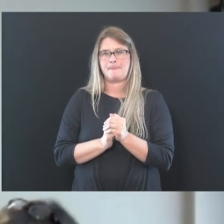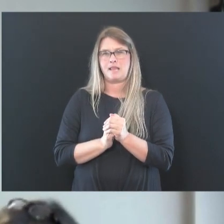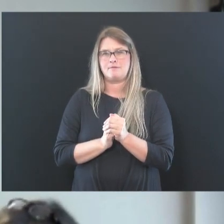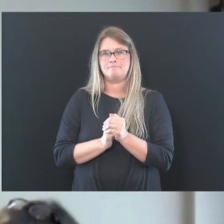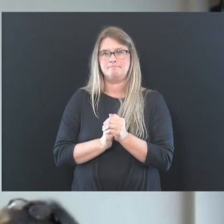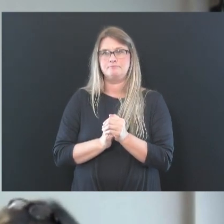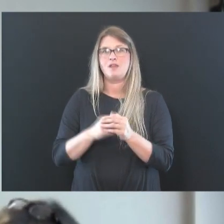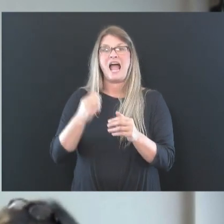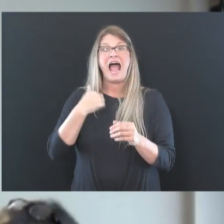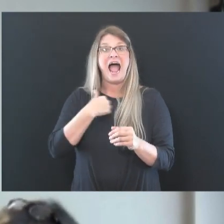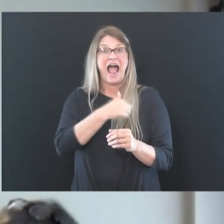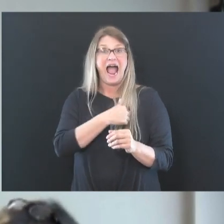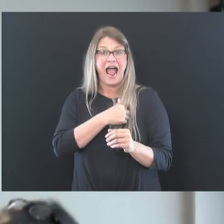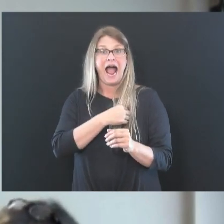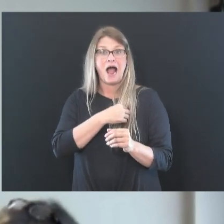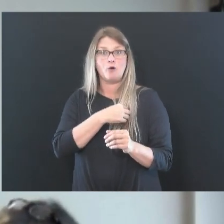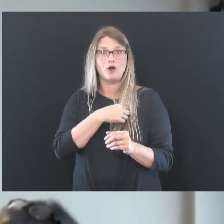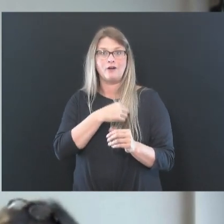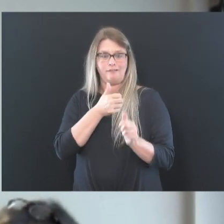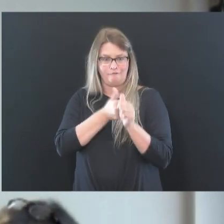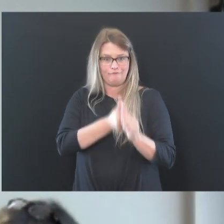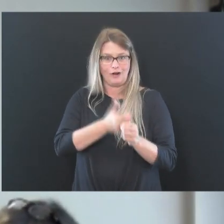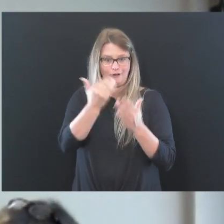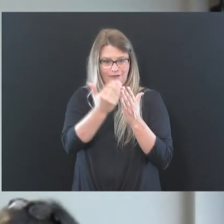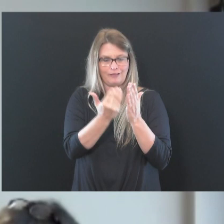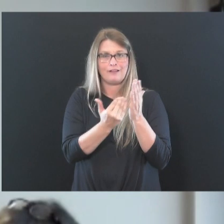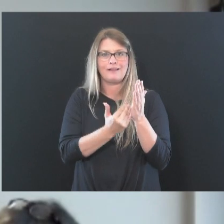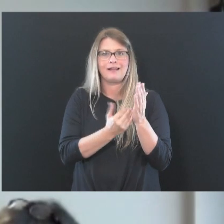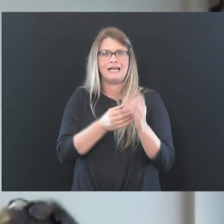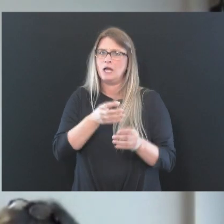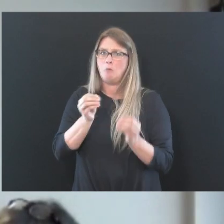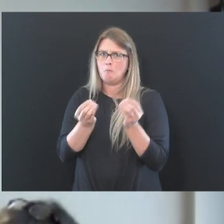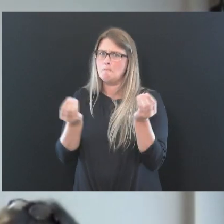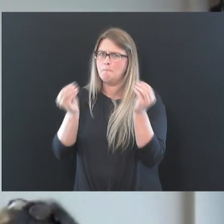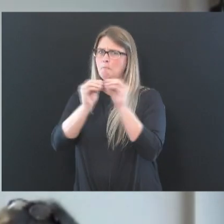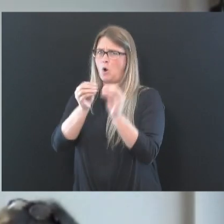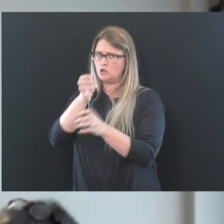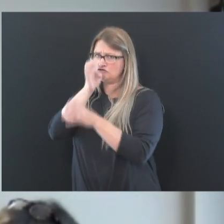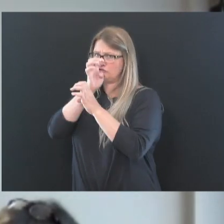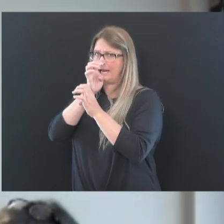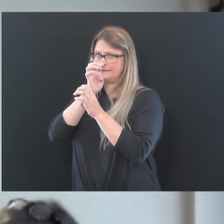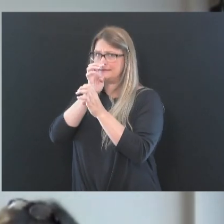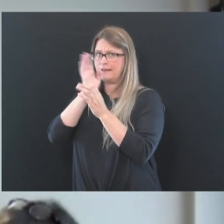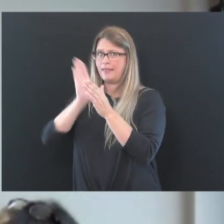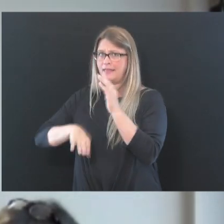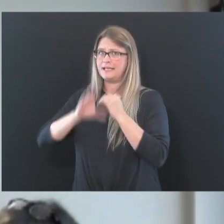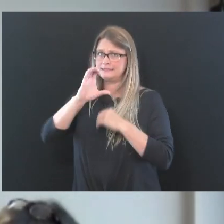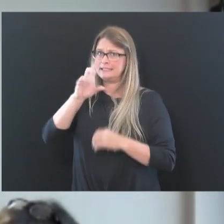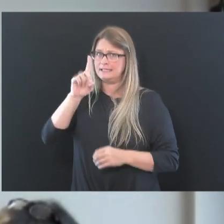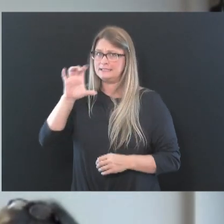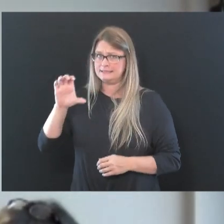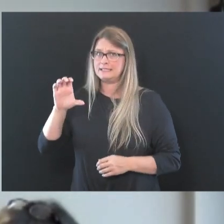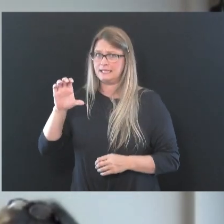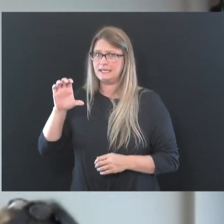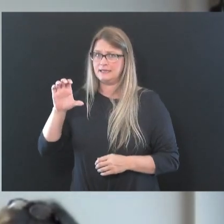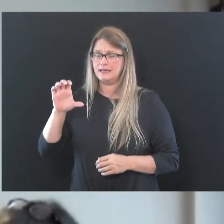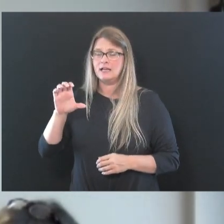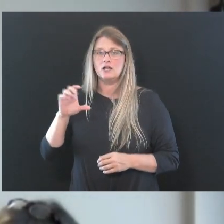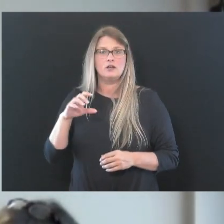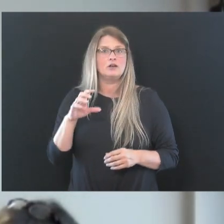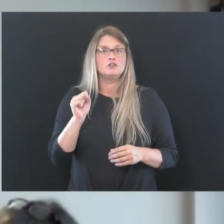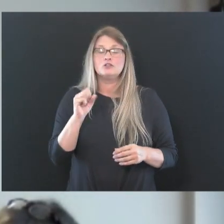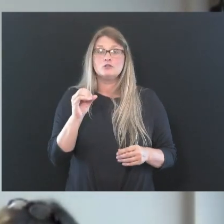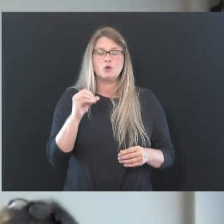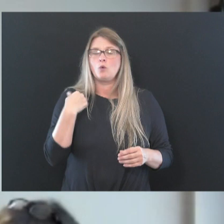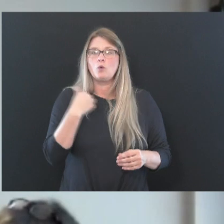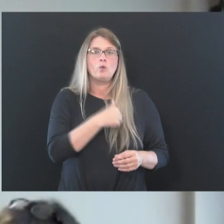CDC guidelines. So we follow CDC guidelines and then take that a little step further. So we certainly don't want anyone